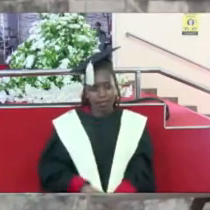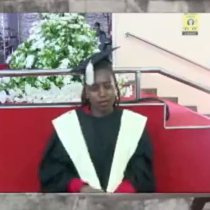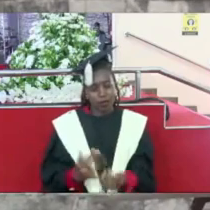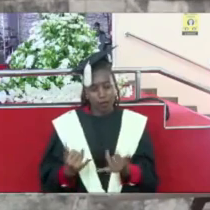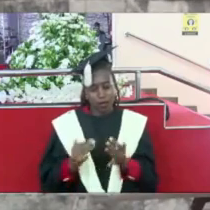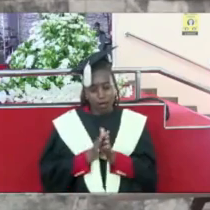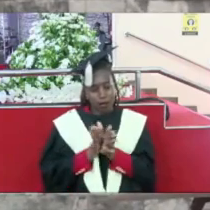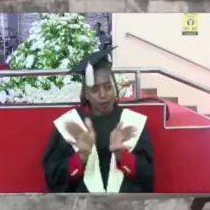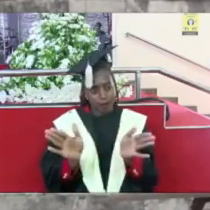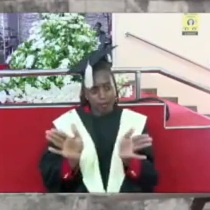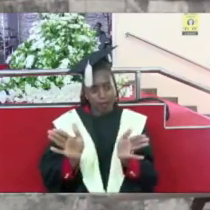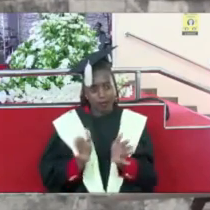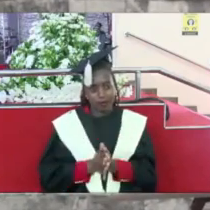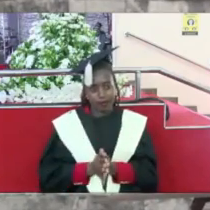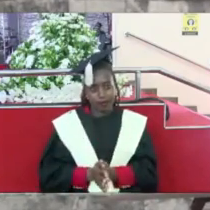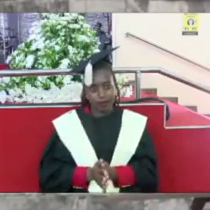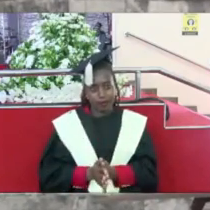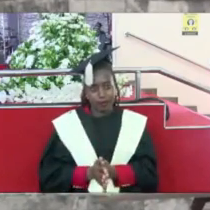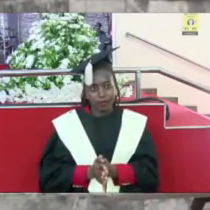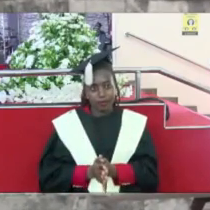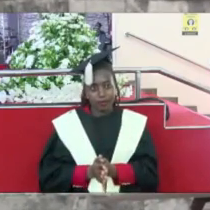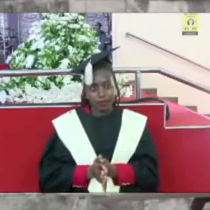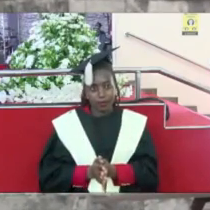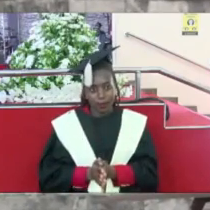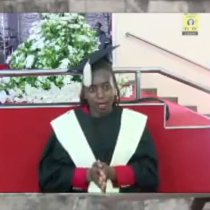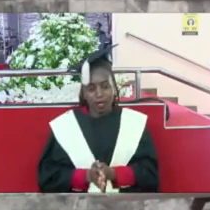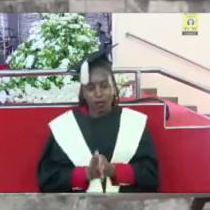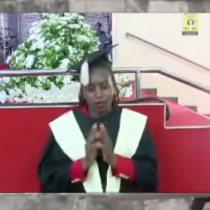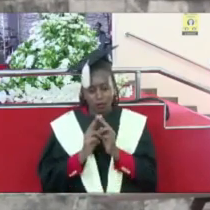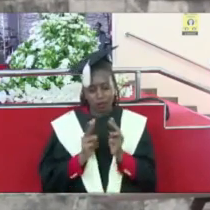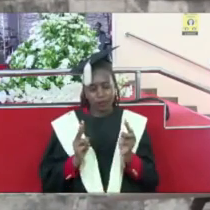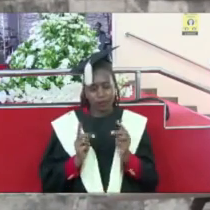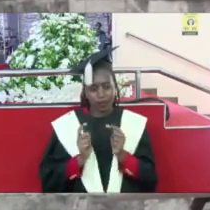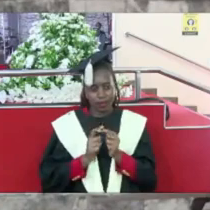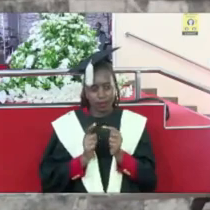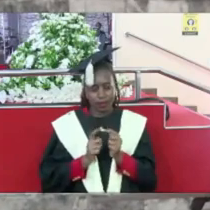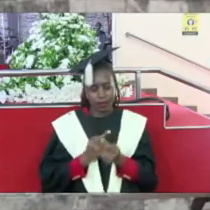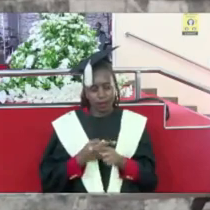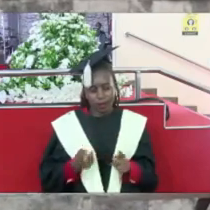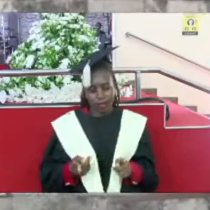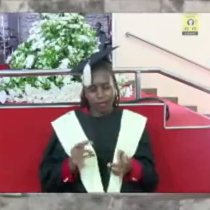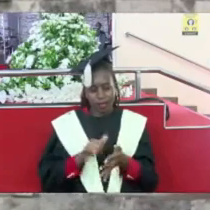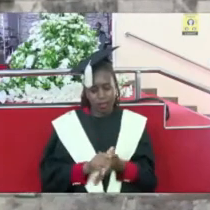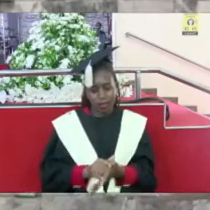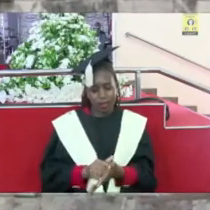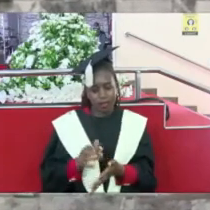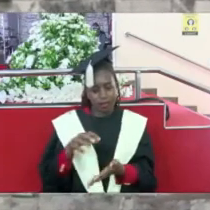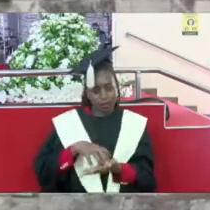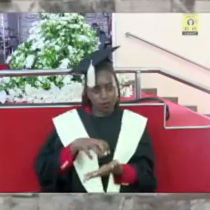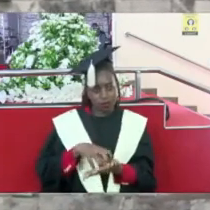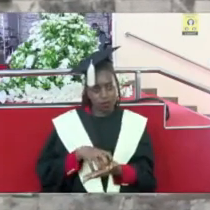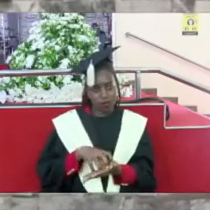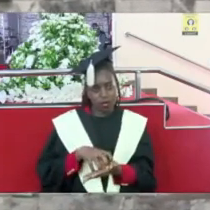public. It was so humiliating. But it is at that point when he was so